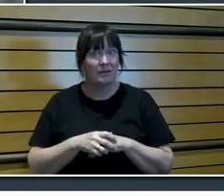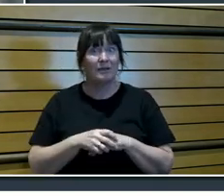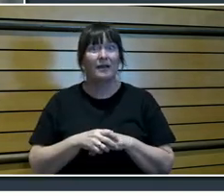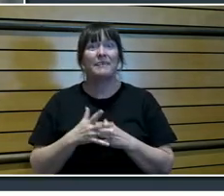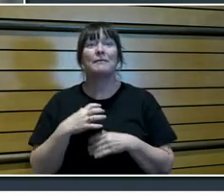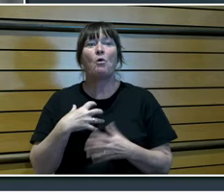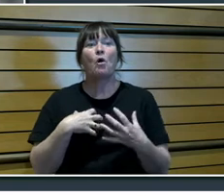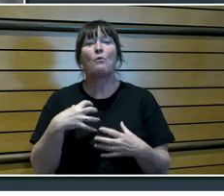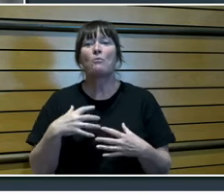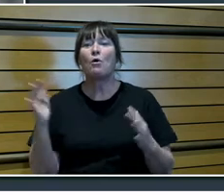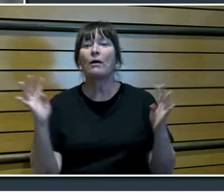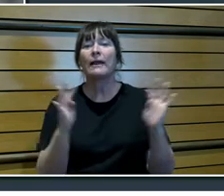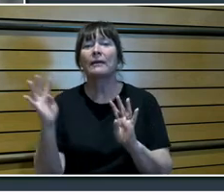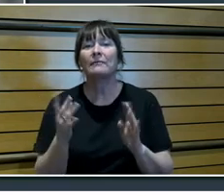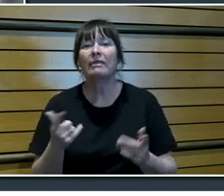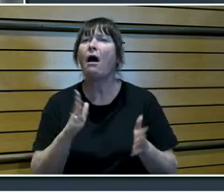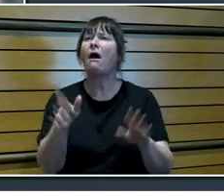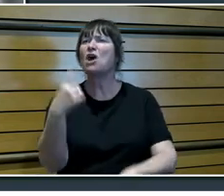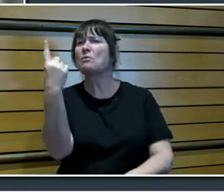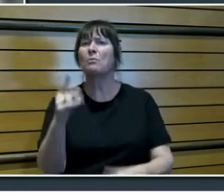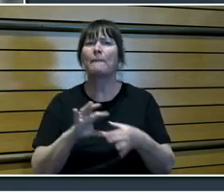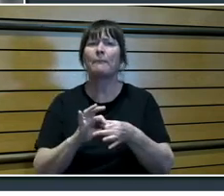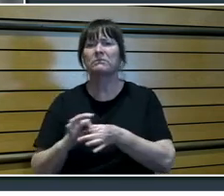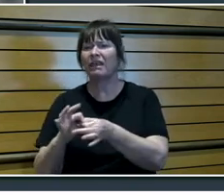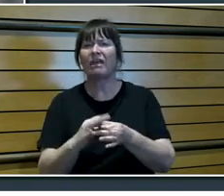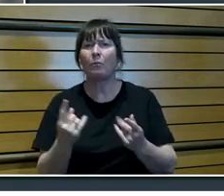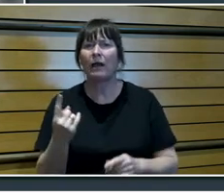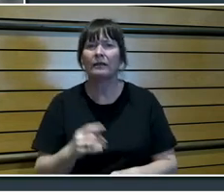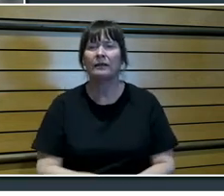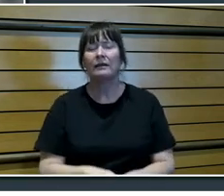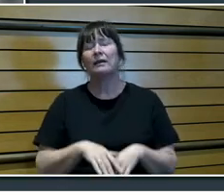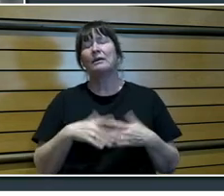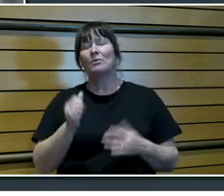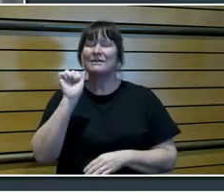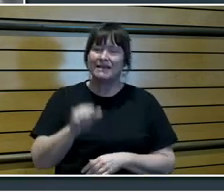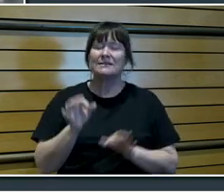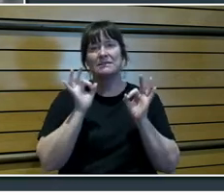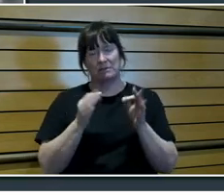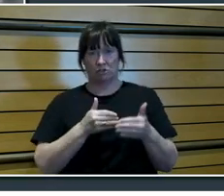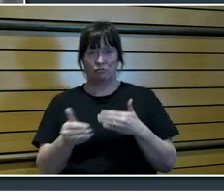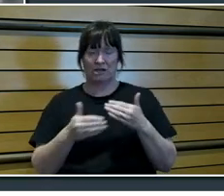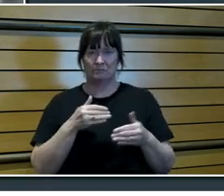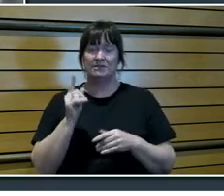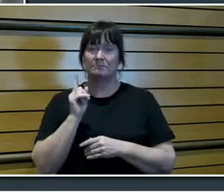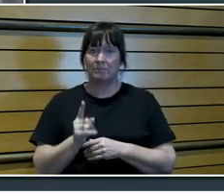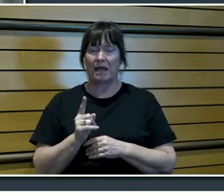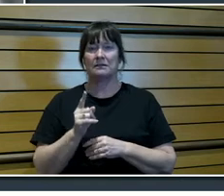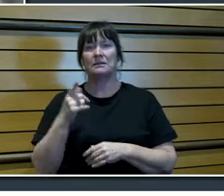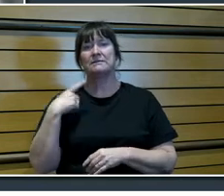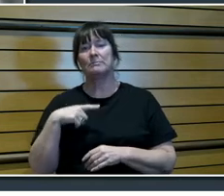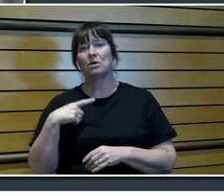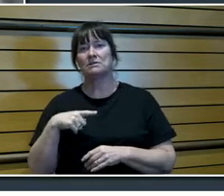I don't believe, well, no, there will be special arrangements, but those special arrangements will reflect